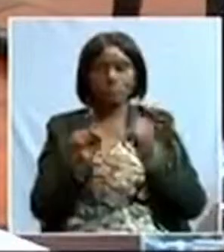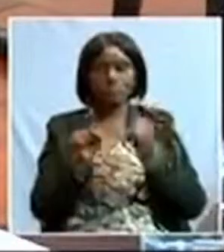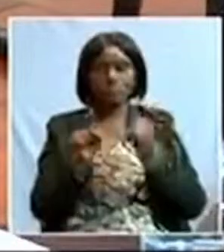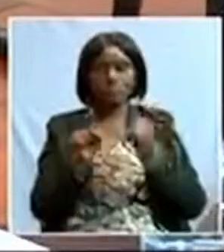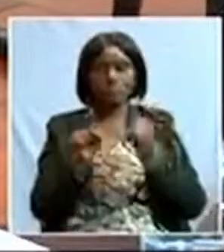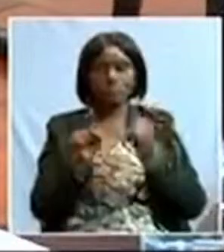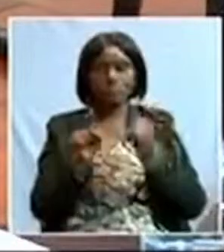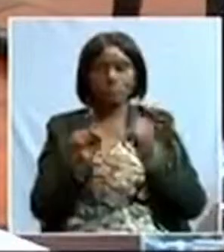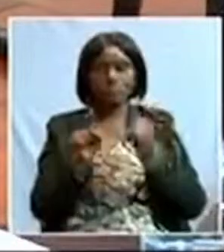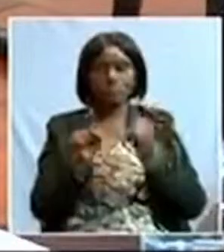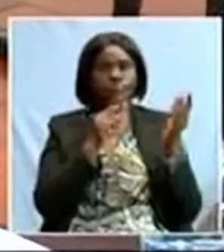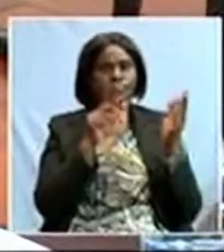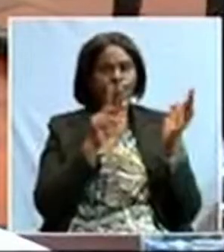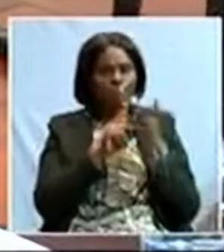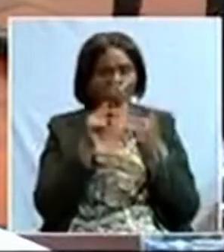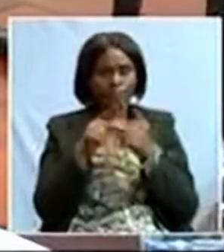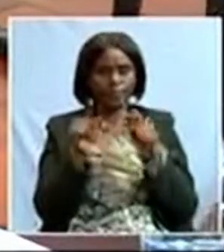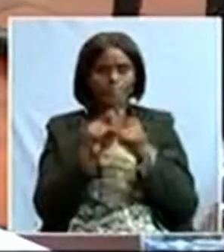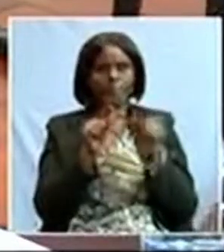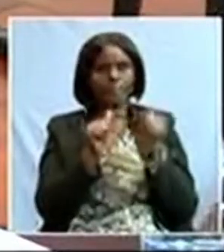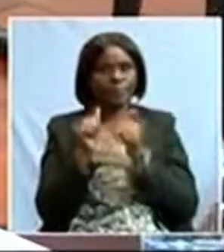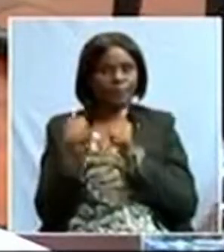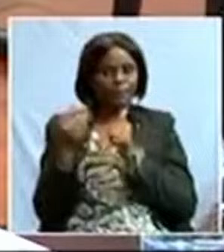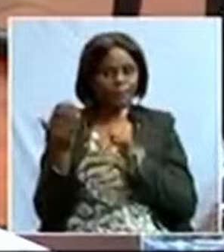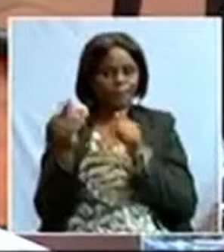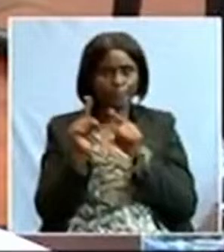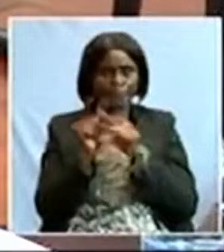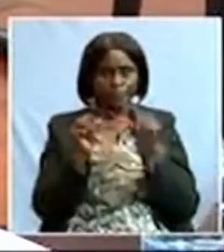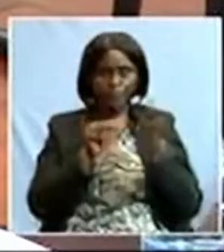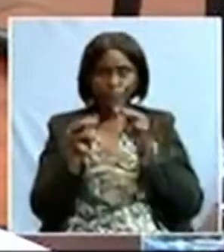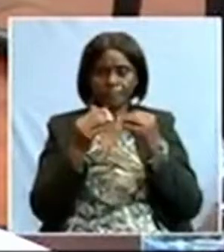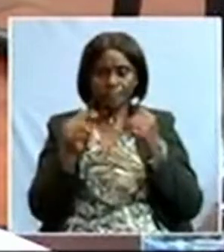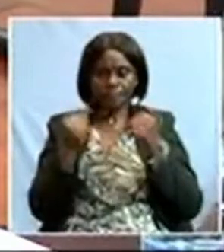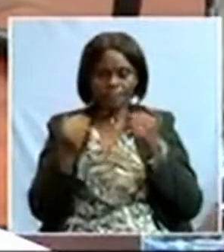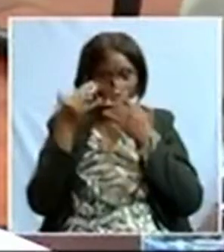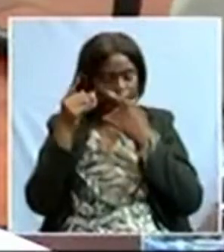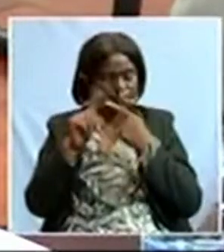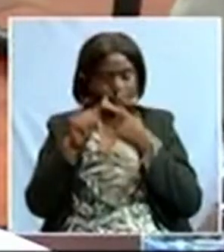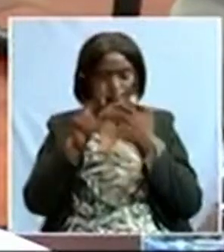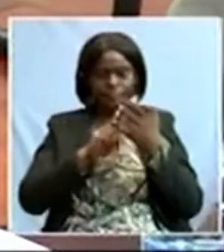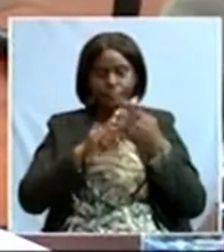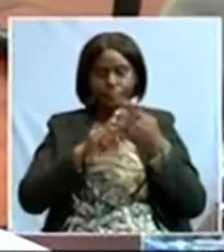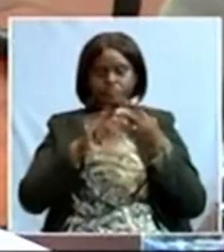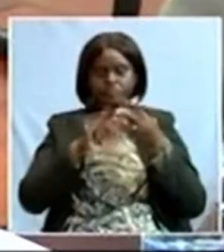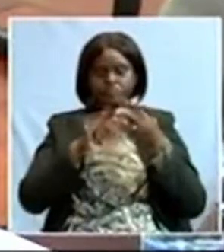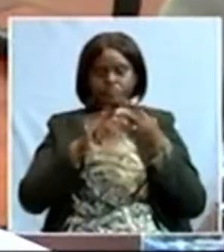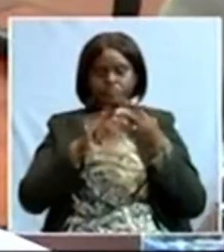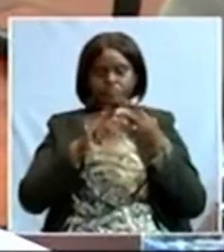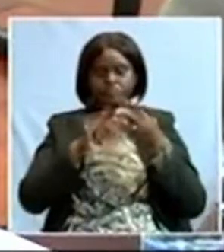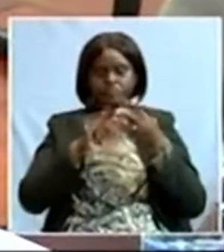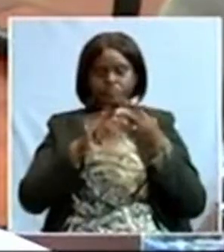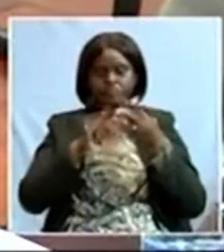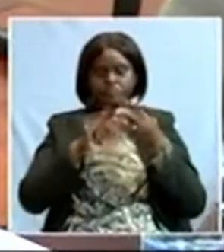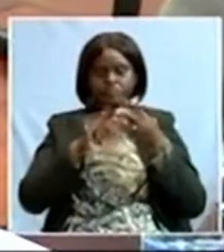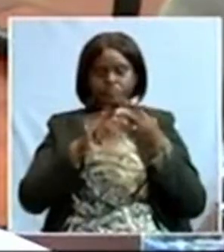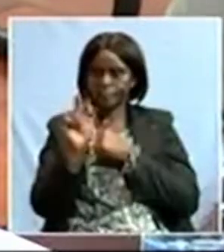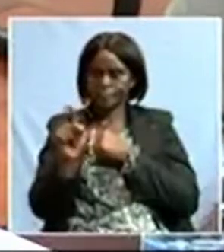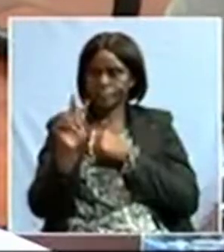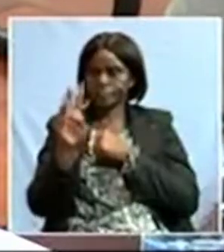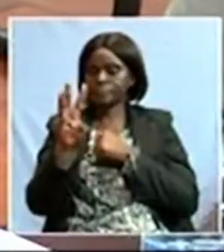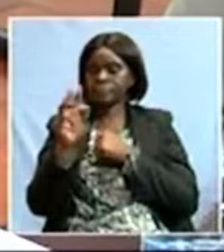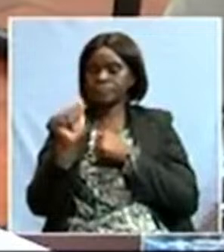fund activities. Action taken. Management wishes to report that funds are being utilized on ward